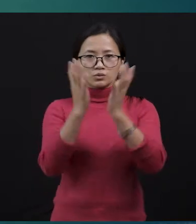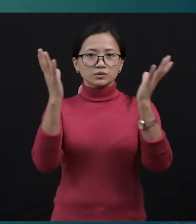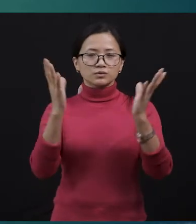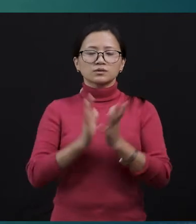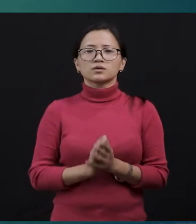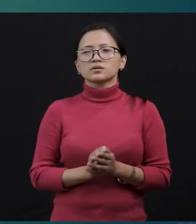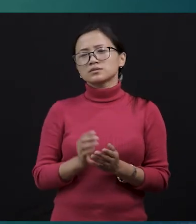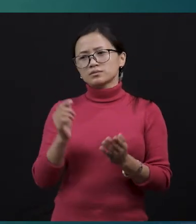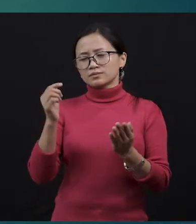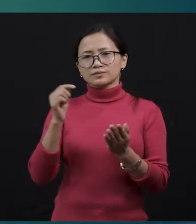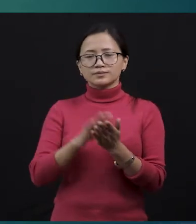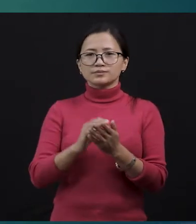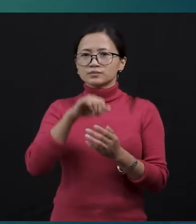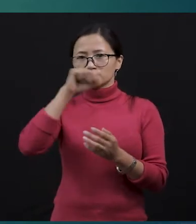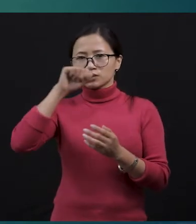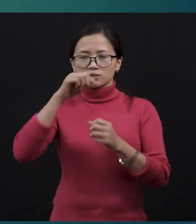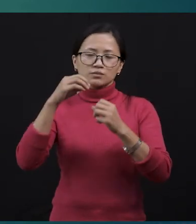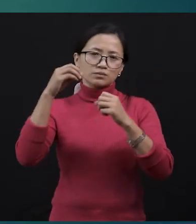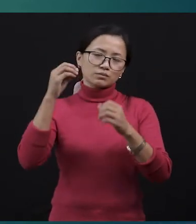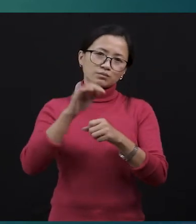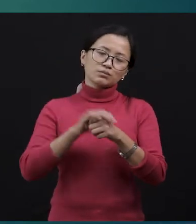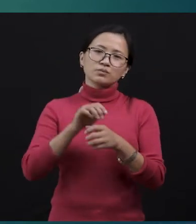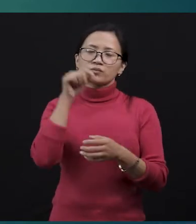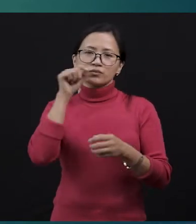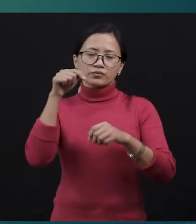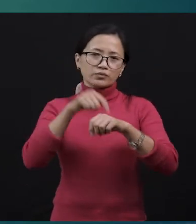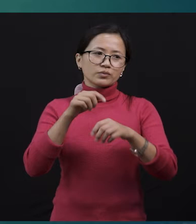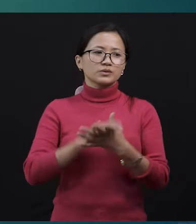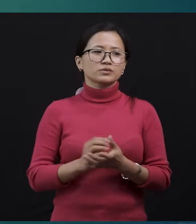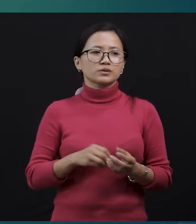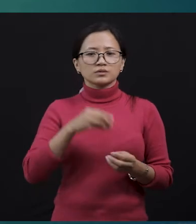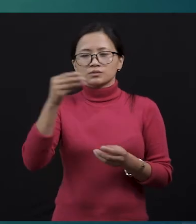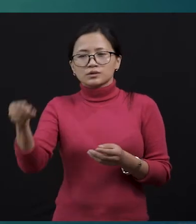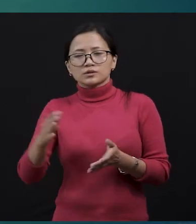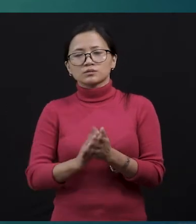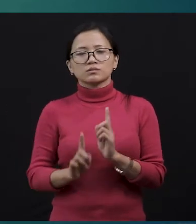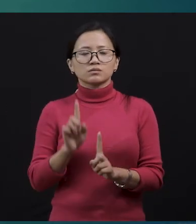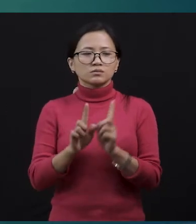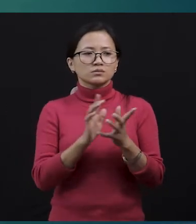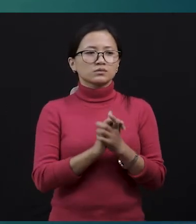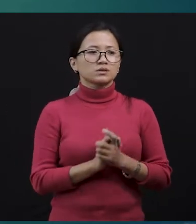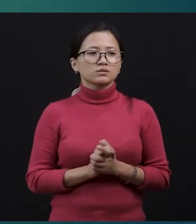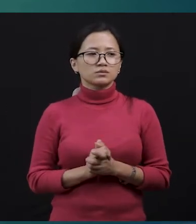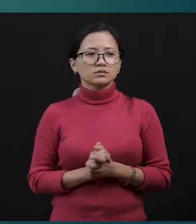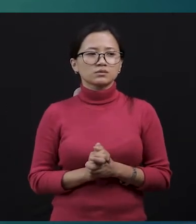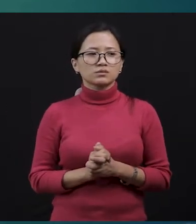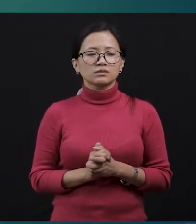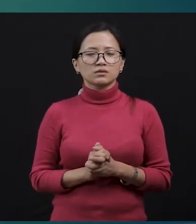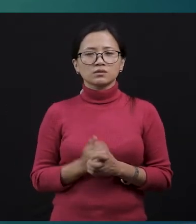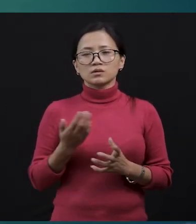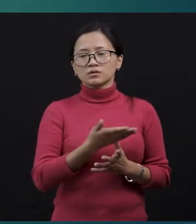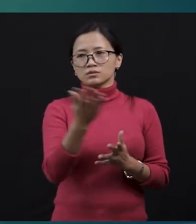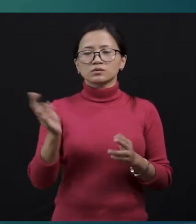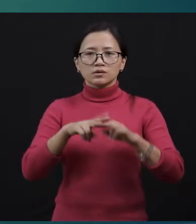come and suck the nectar, and then the bees would carry the pollen grains to the next flower or to the next plant, and then